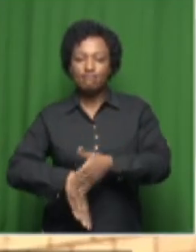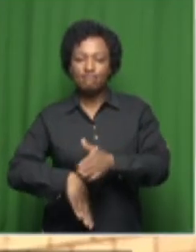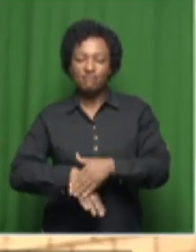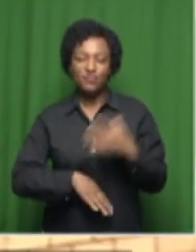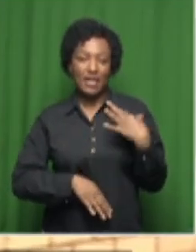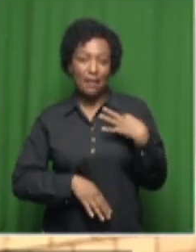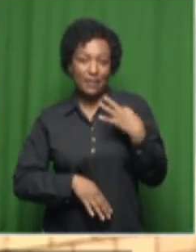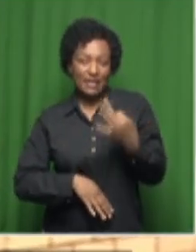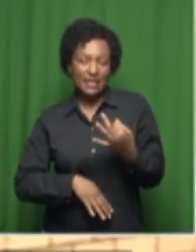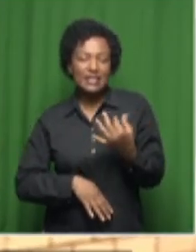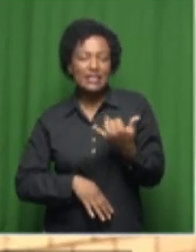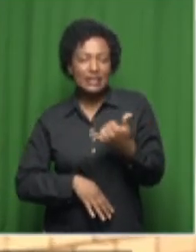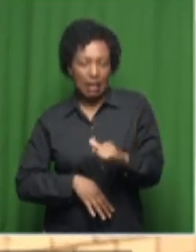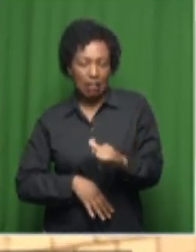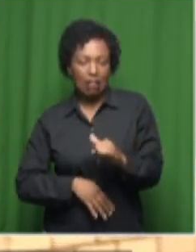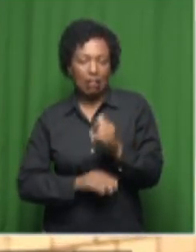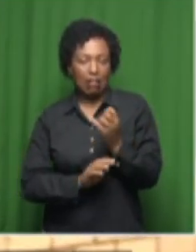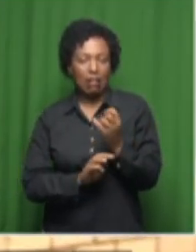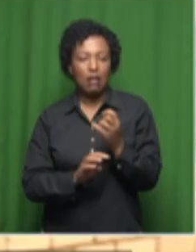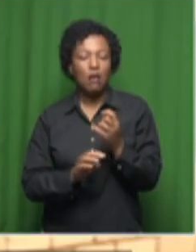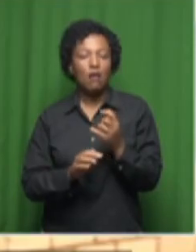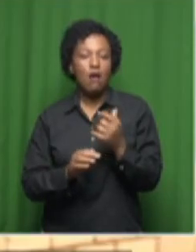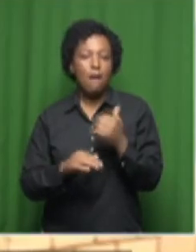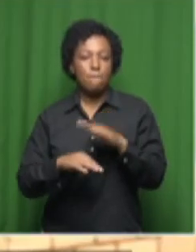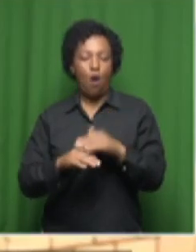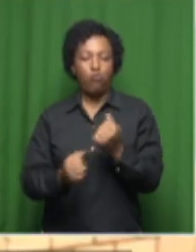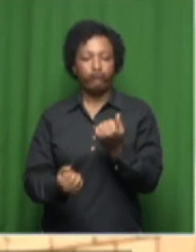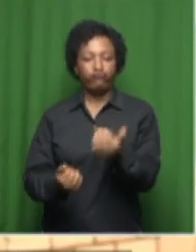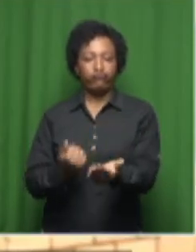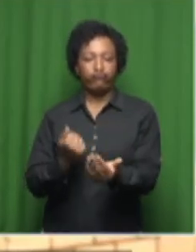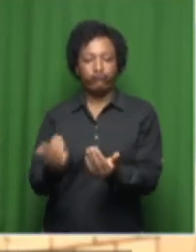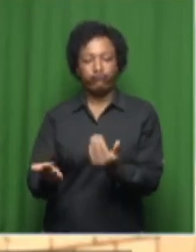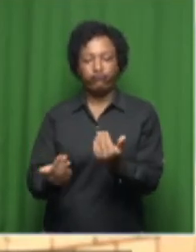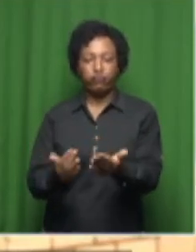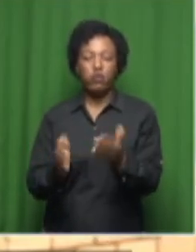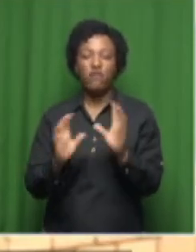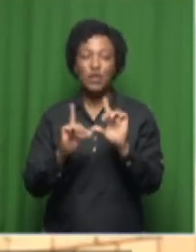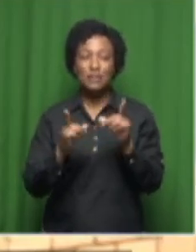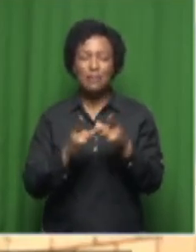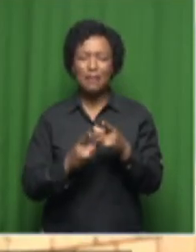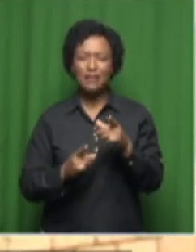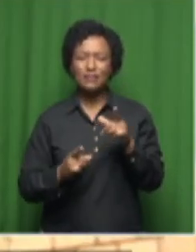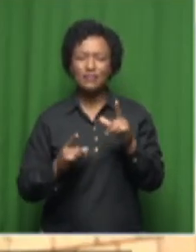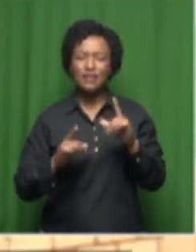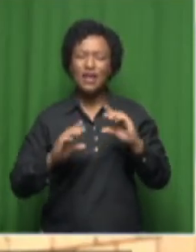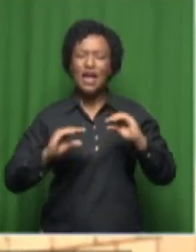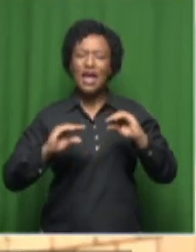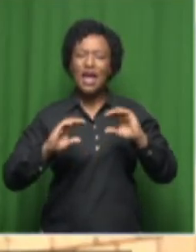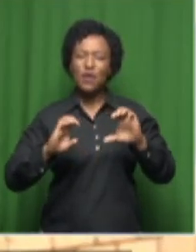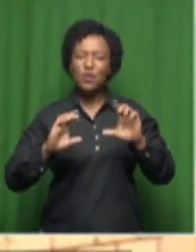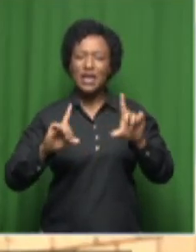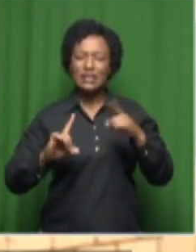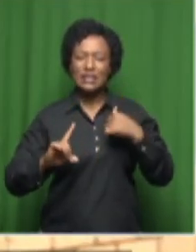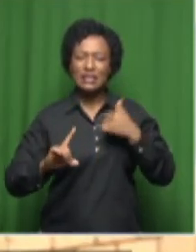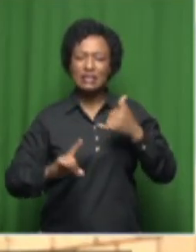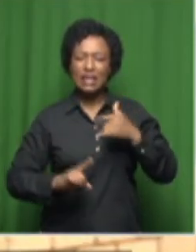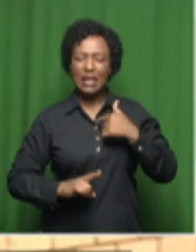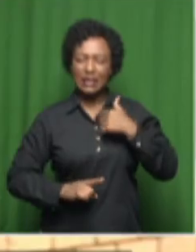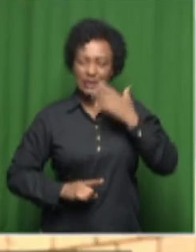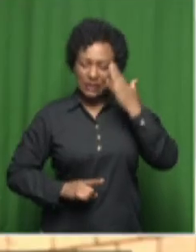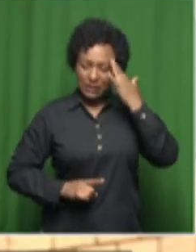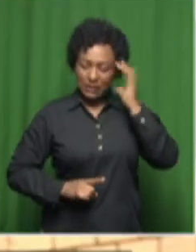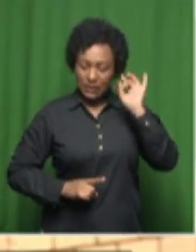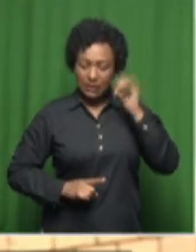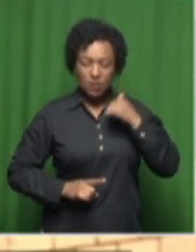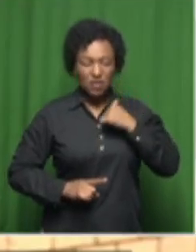in is causing a bit of the headache for the Department of Education. But it is asking for patience for those who applied late so that they